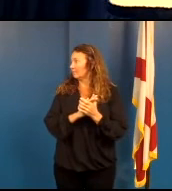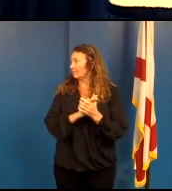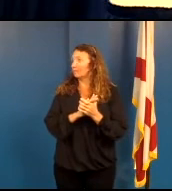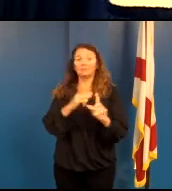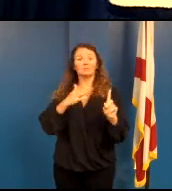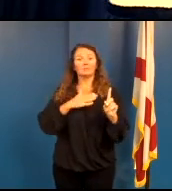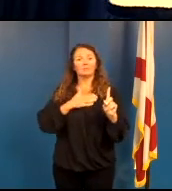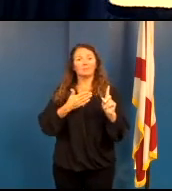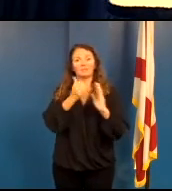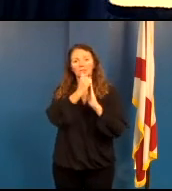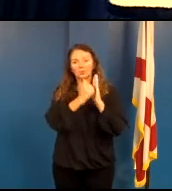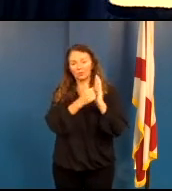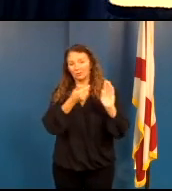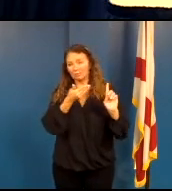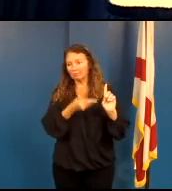consent agenda.